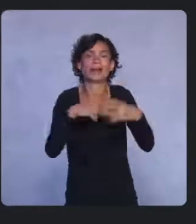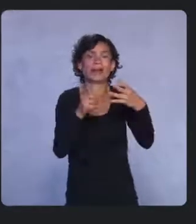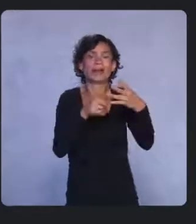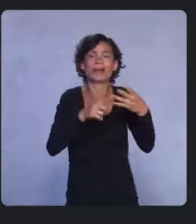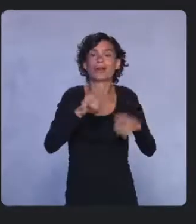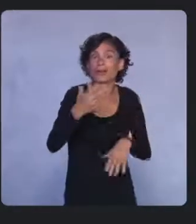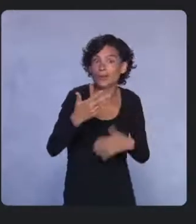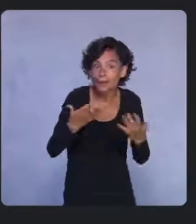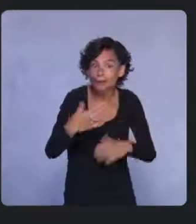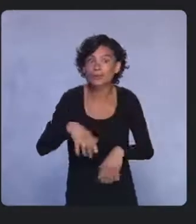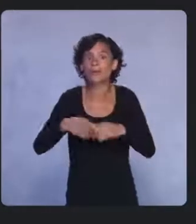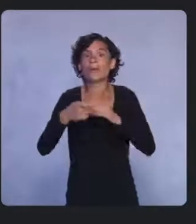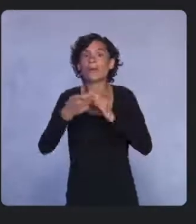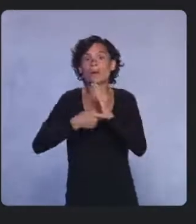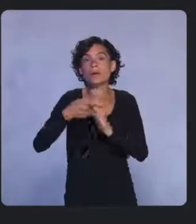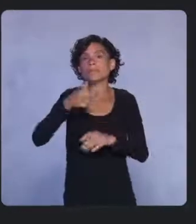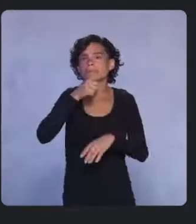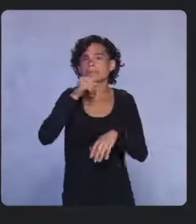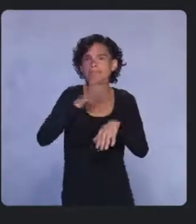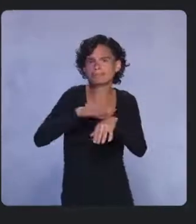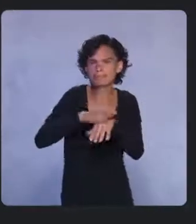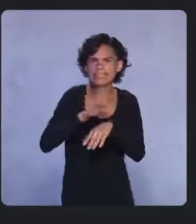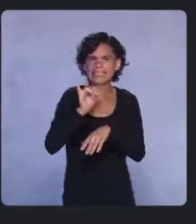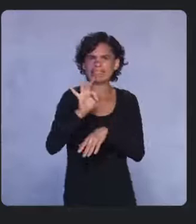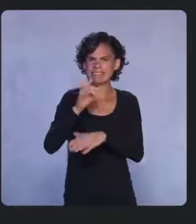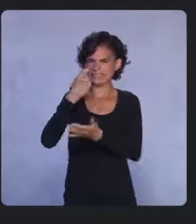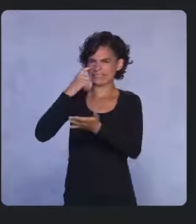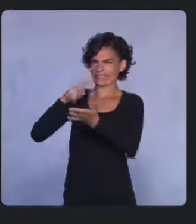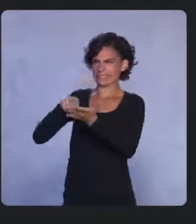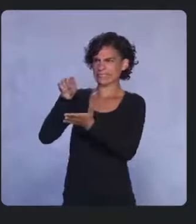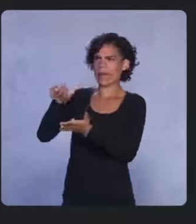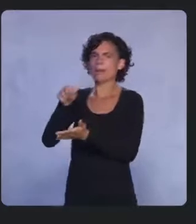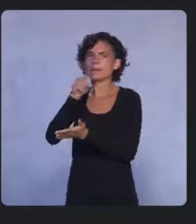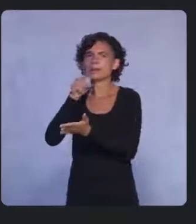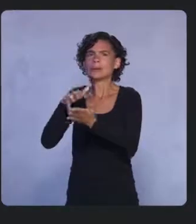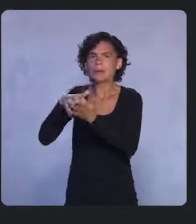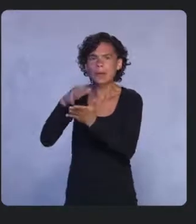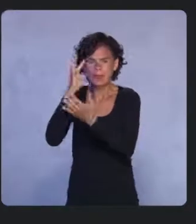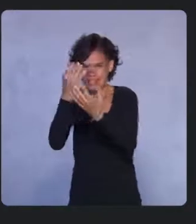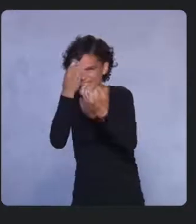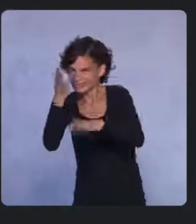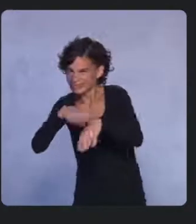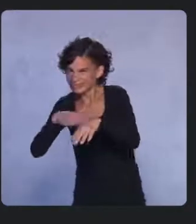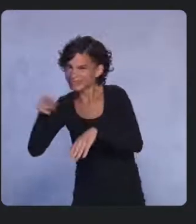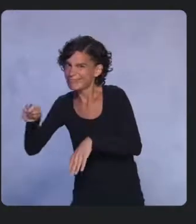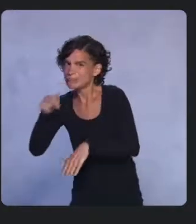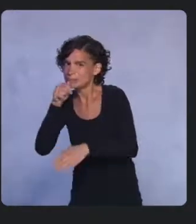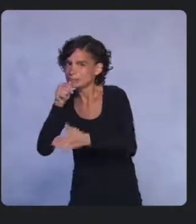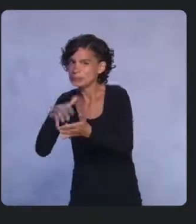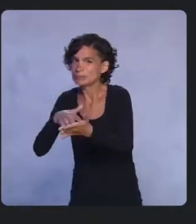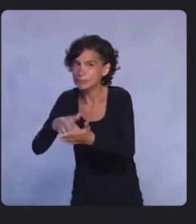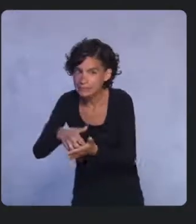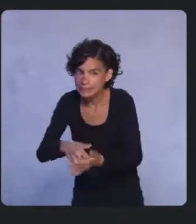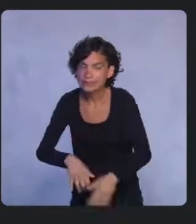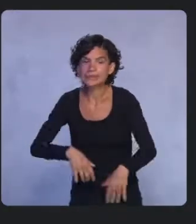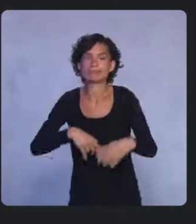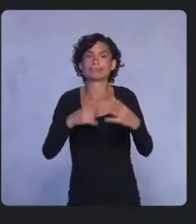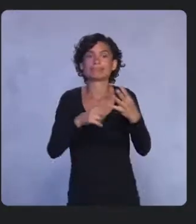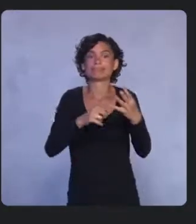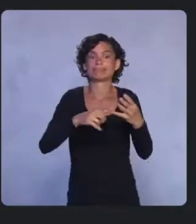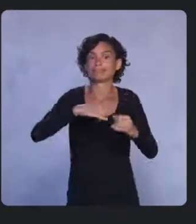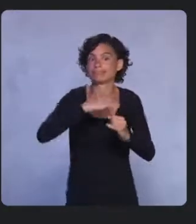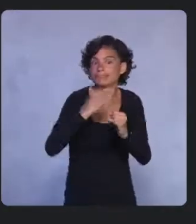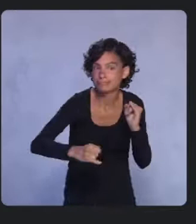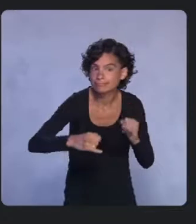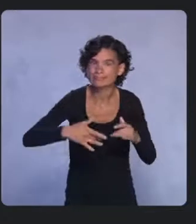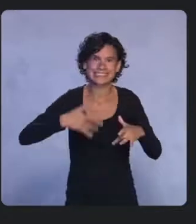let you know if we detect any of your saved passwords have become compromised in a third-party breach. And lastly, what I'm especially excited